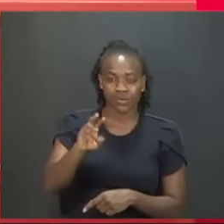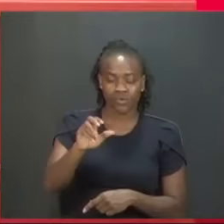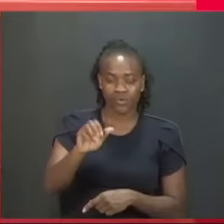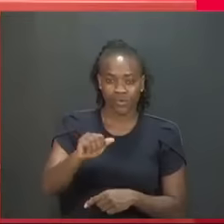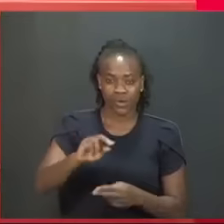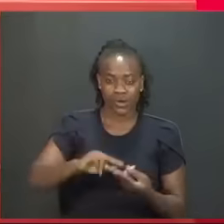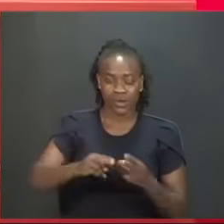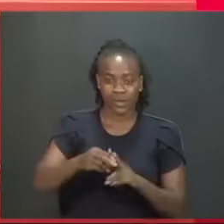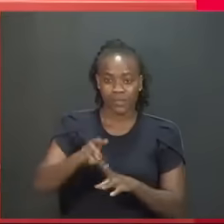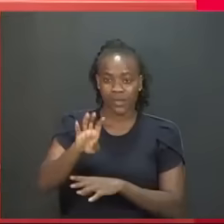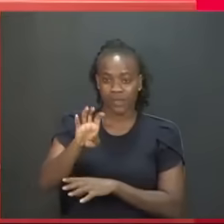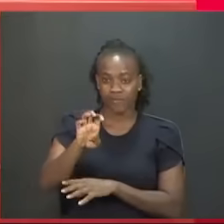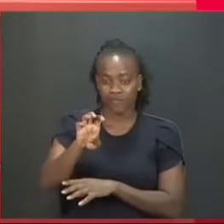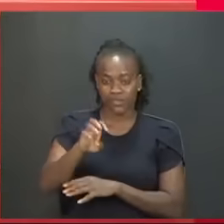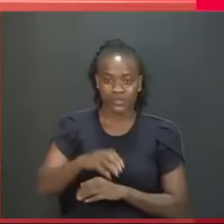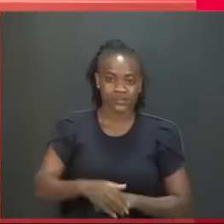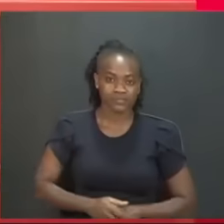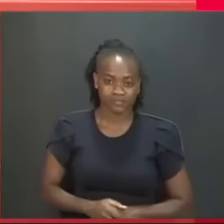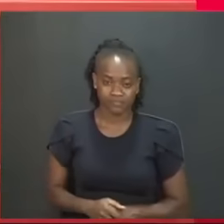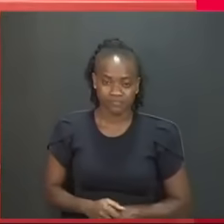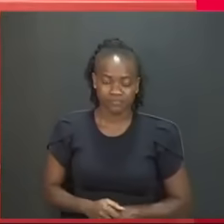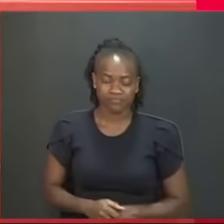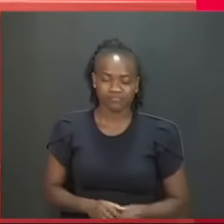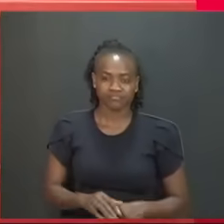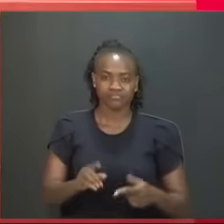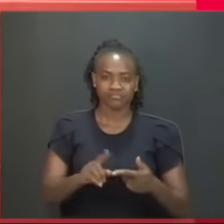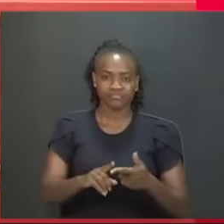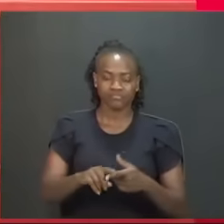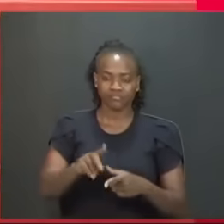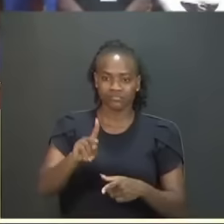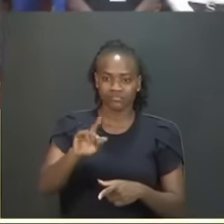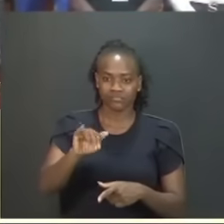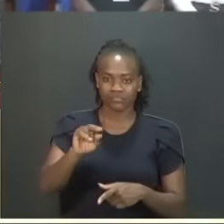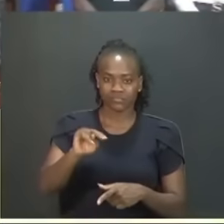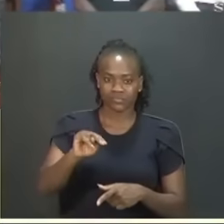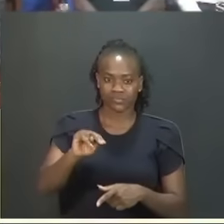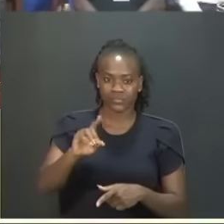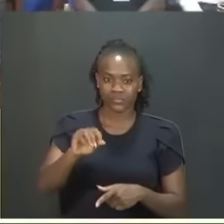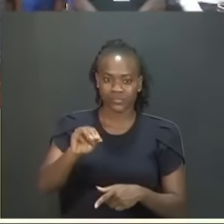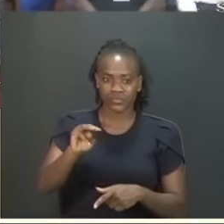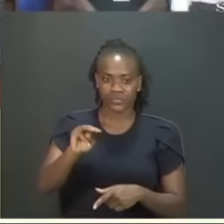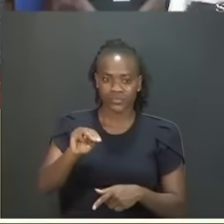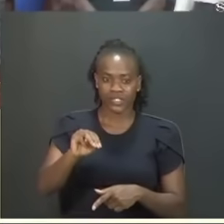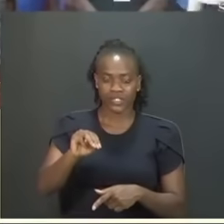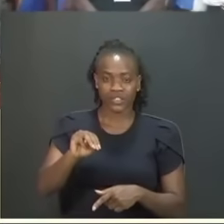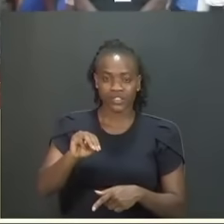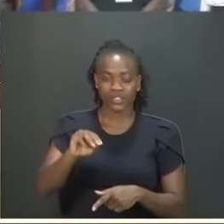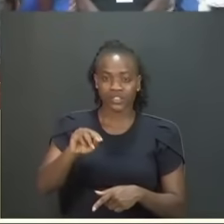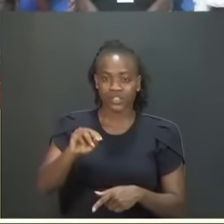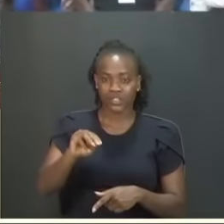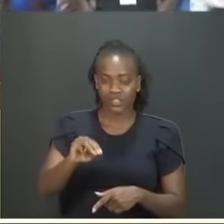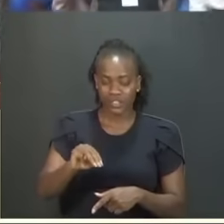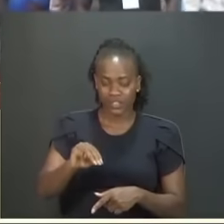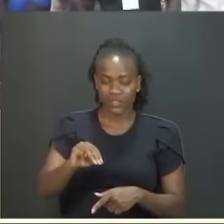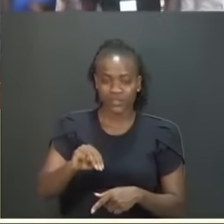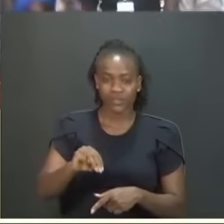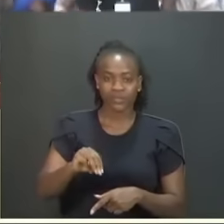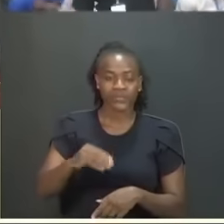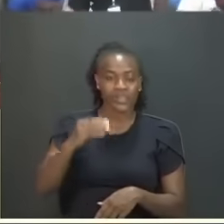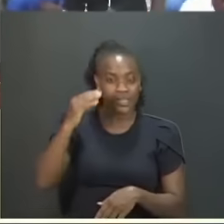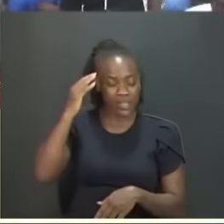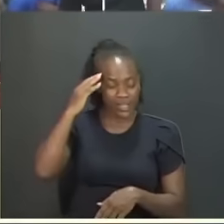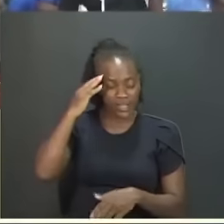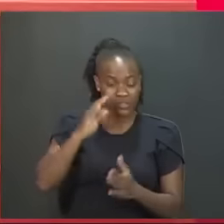40. We also have Kingdom Heirs Montessori, led by Joseph